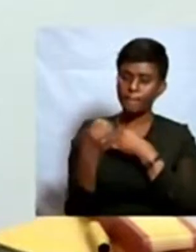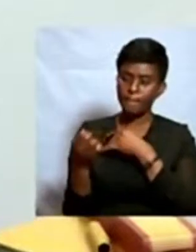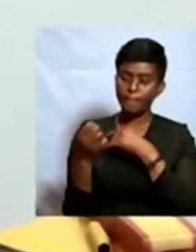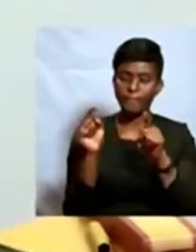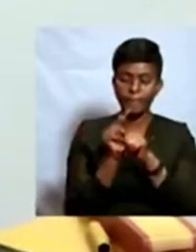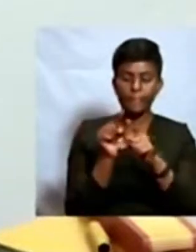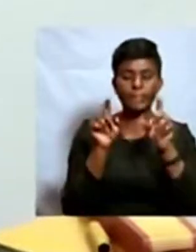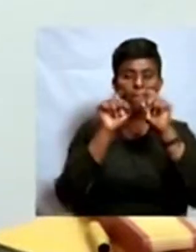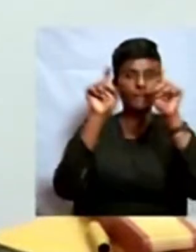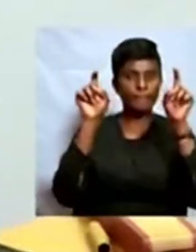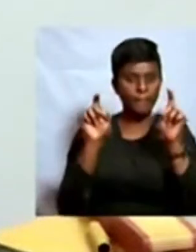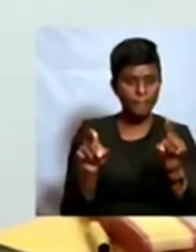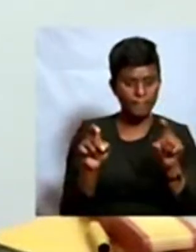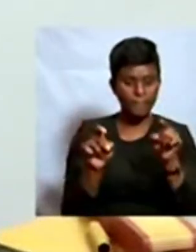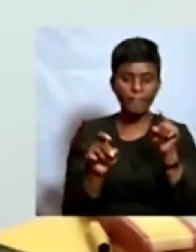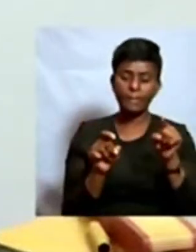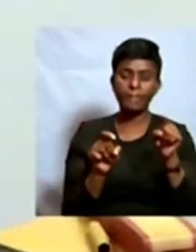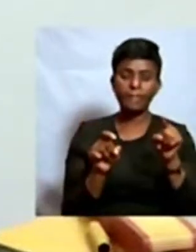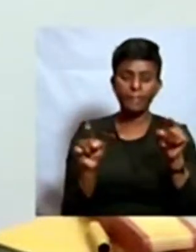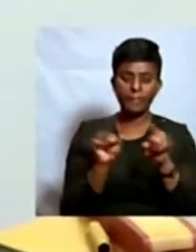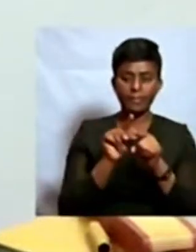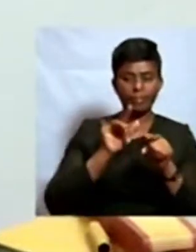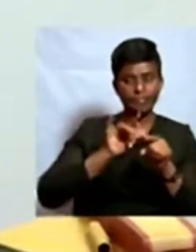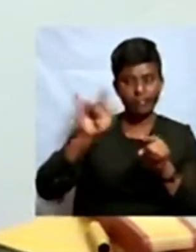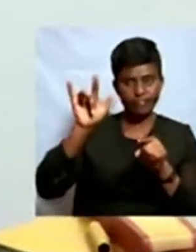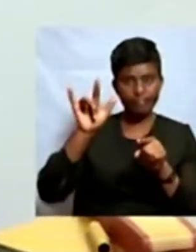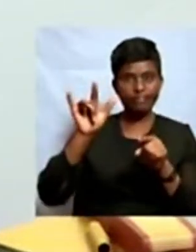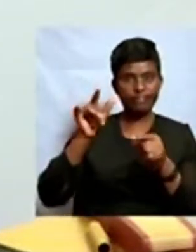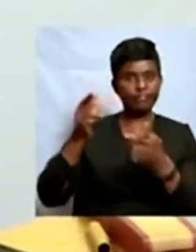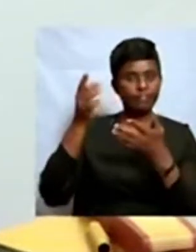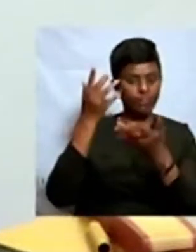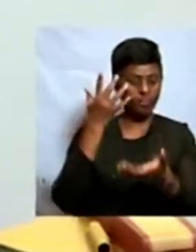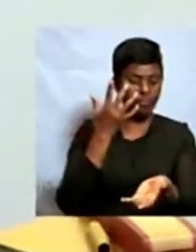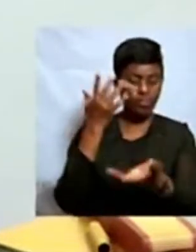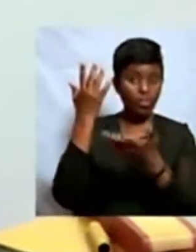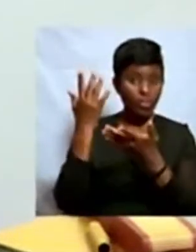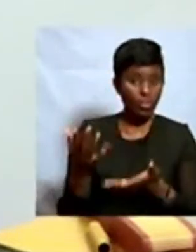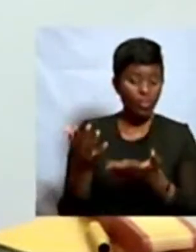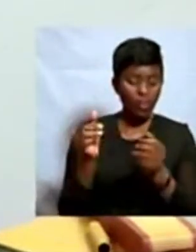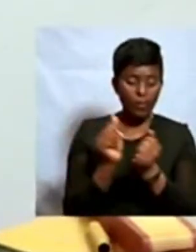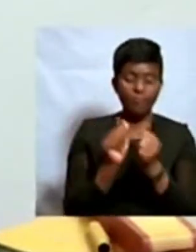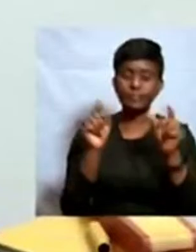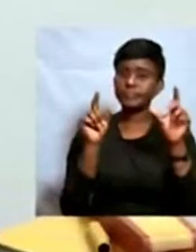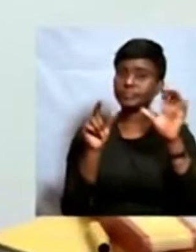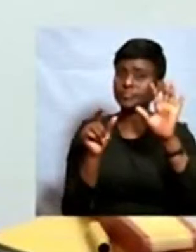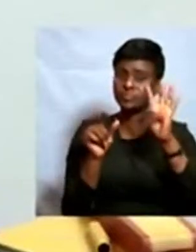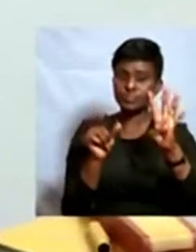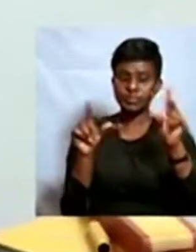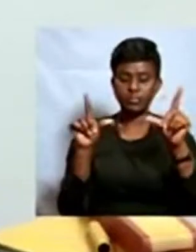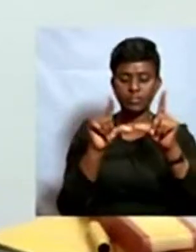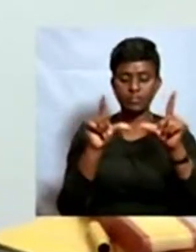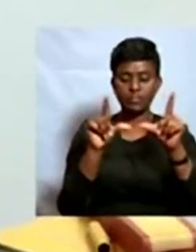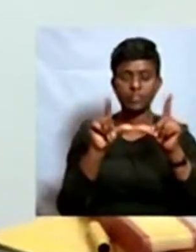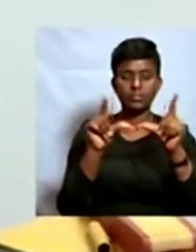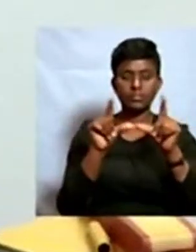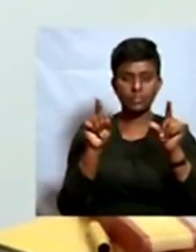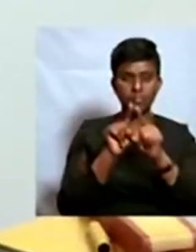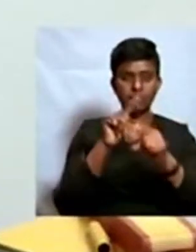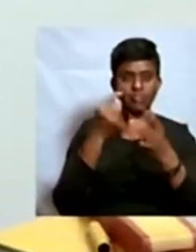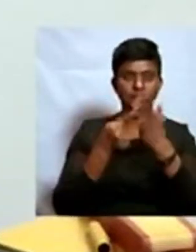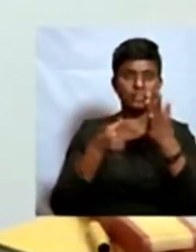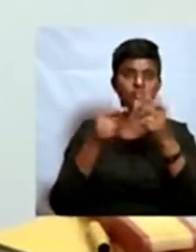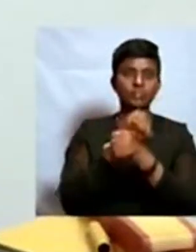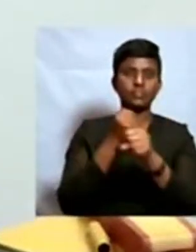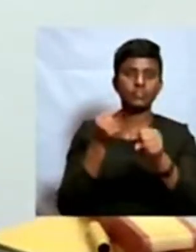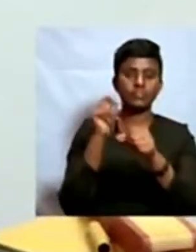3. certificates of airworthiness; and 4. licenses. Ramifications: as safety